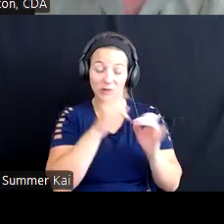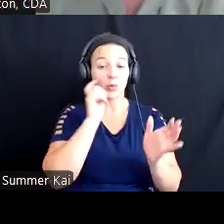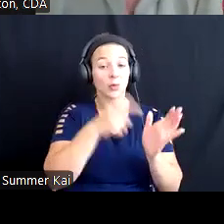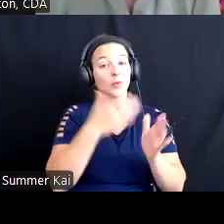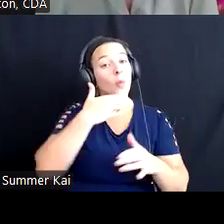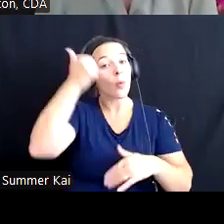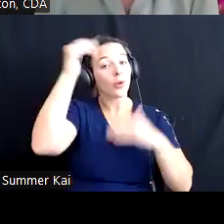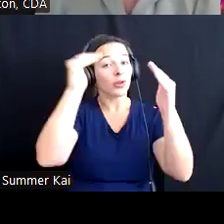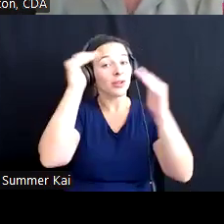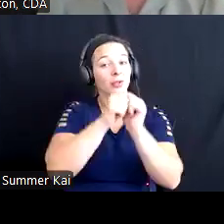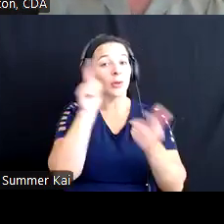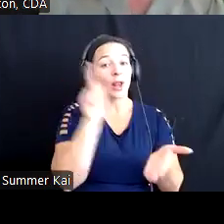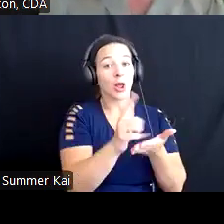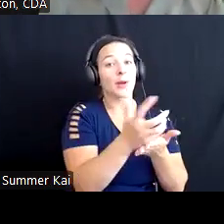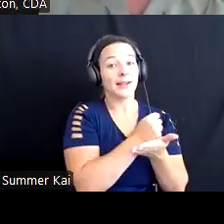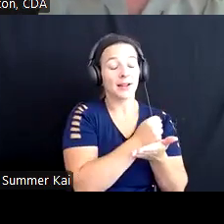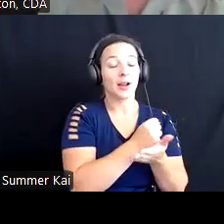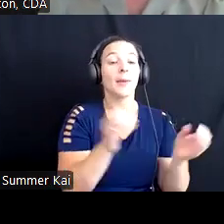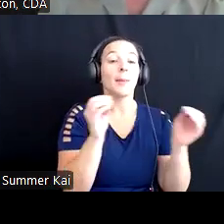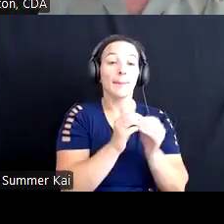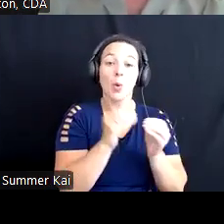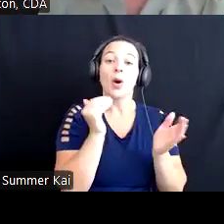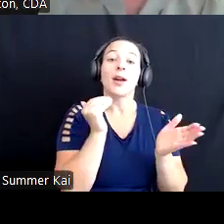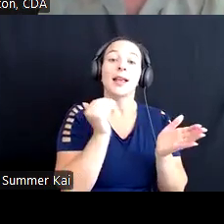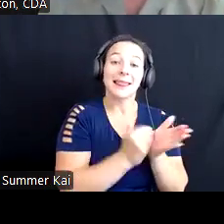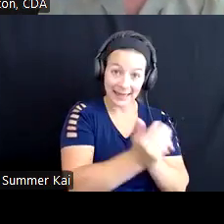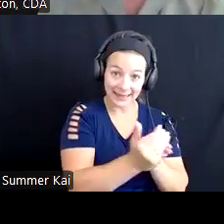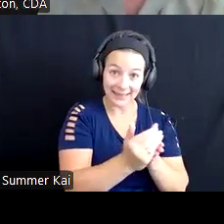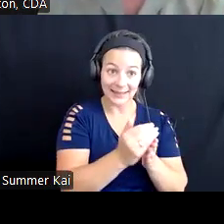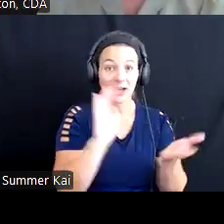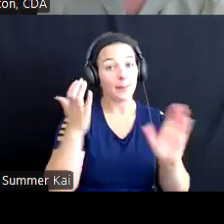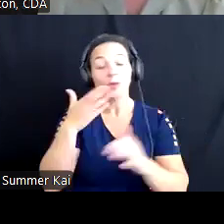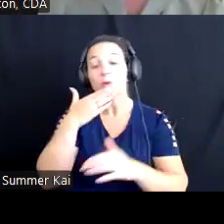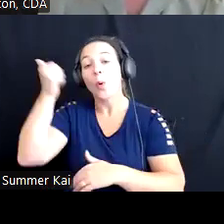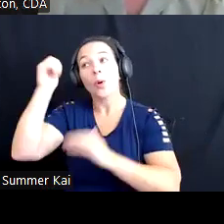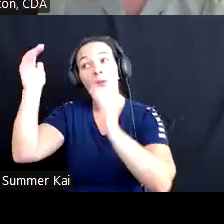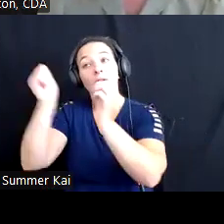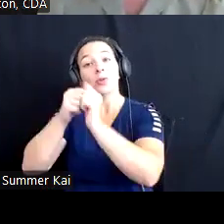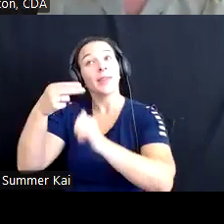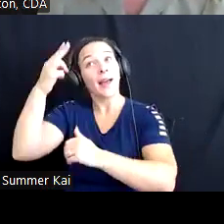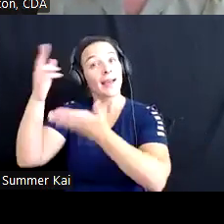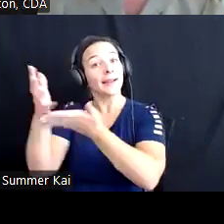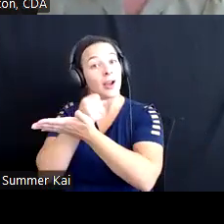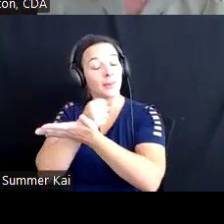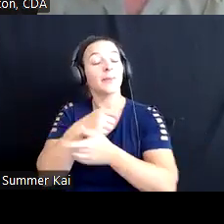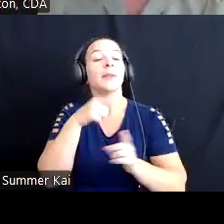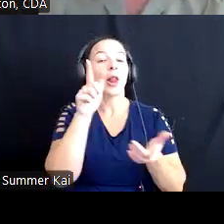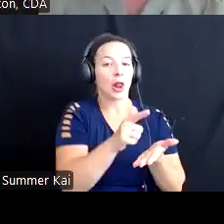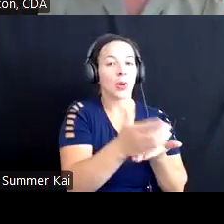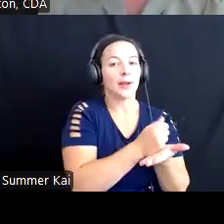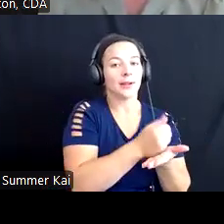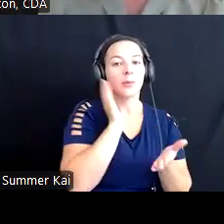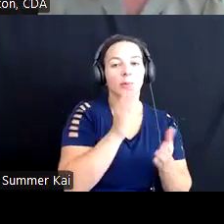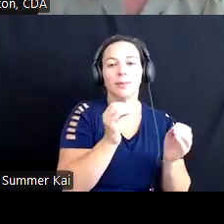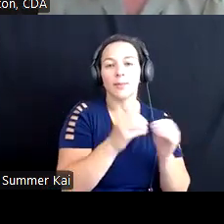with lower incomes are more likely than older adults with higher incomes to require transportation services, which may